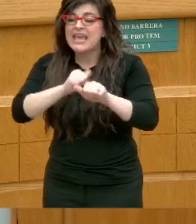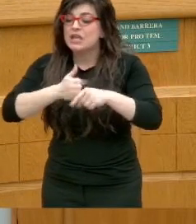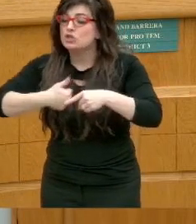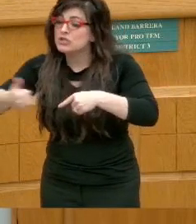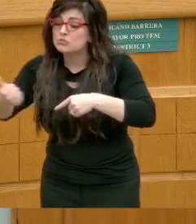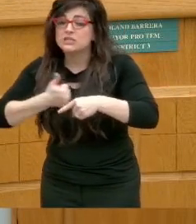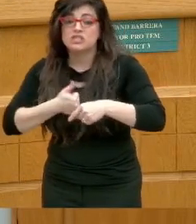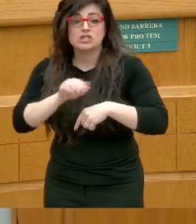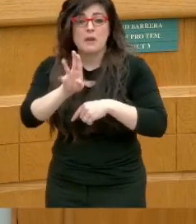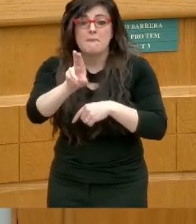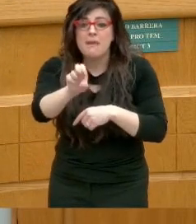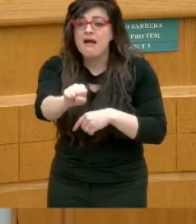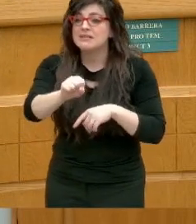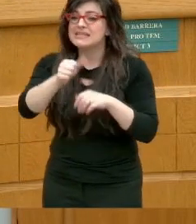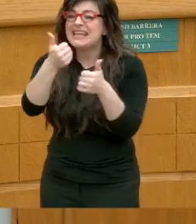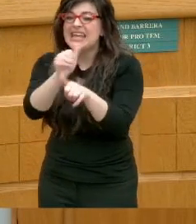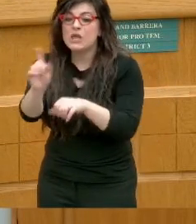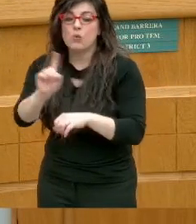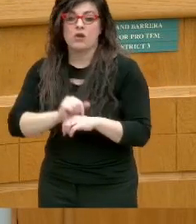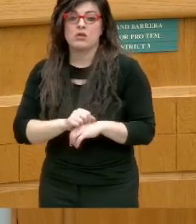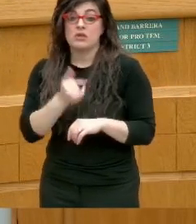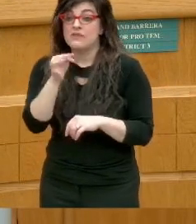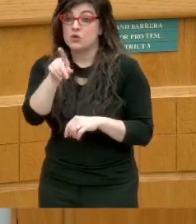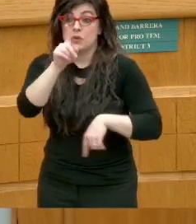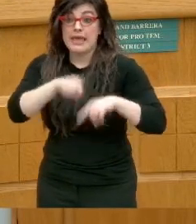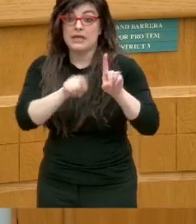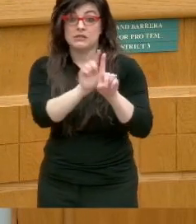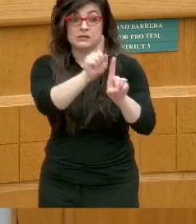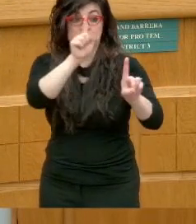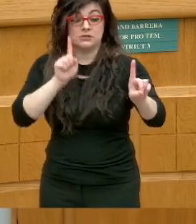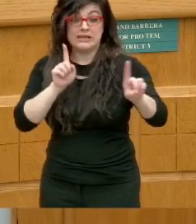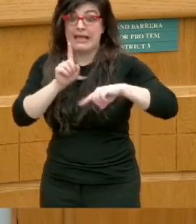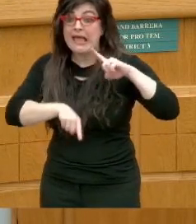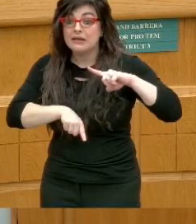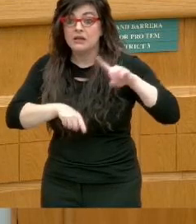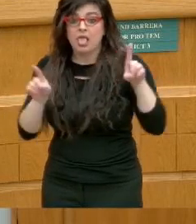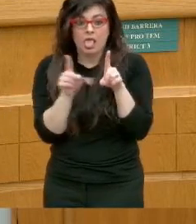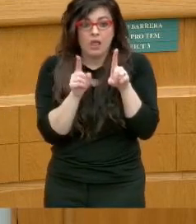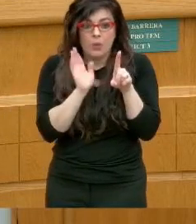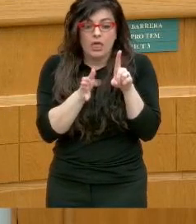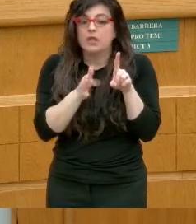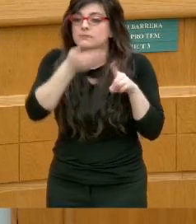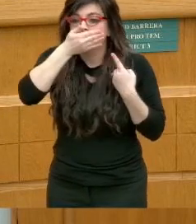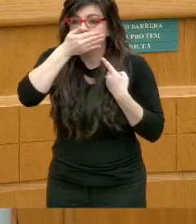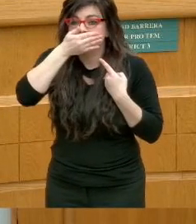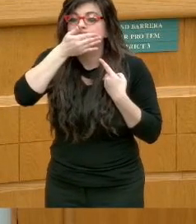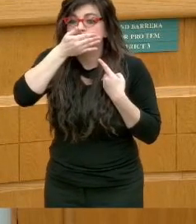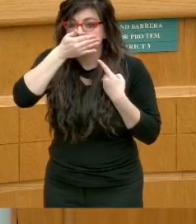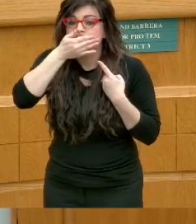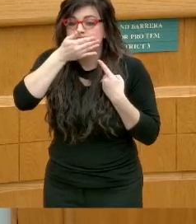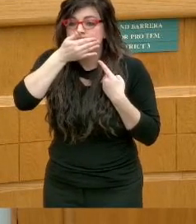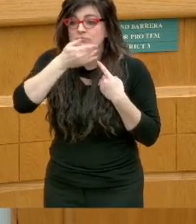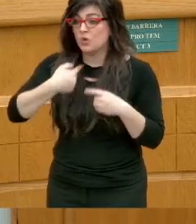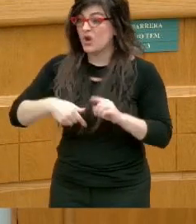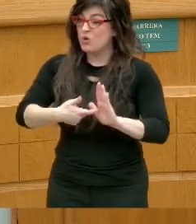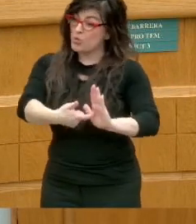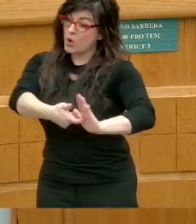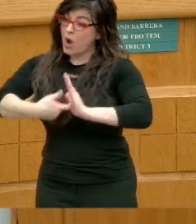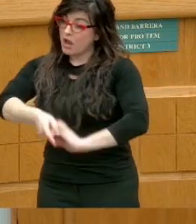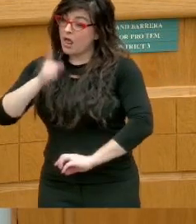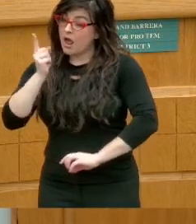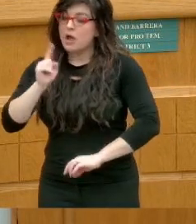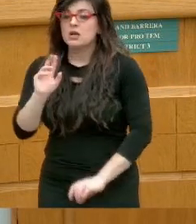social distance. Again, the governor made it clear yesterday that these are not enforceable